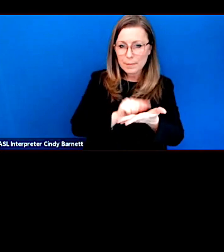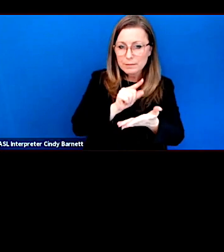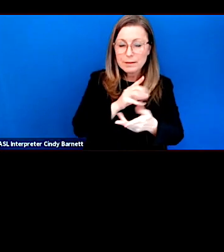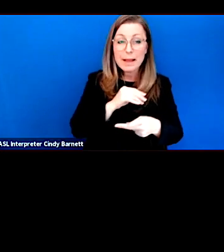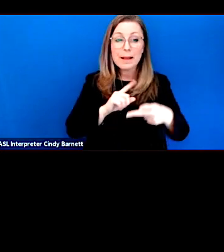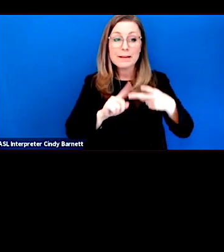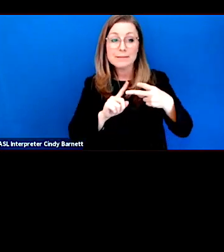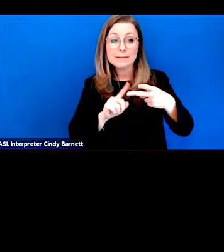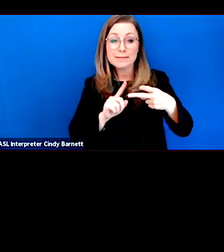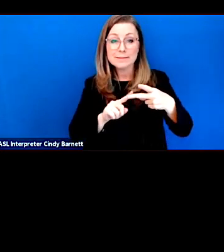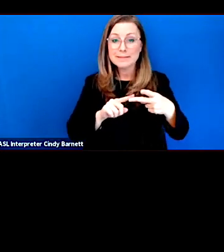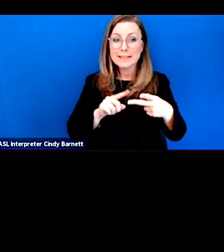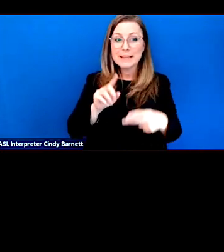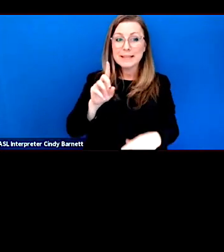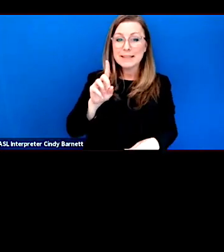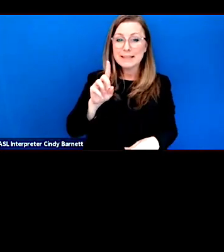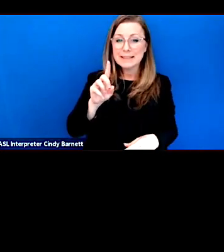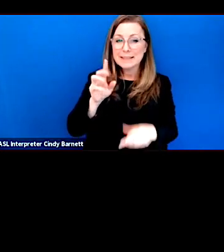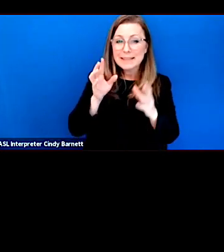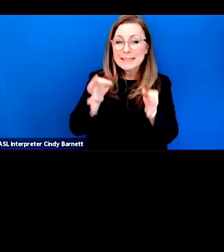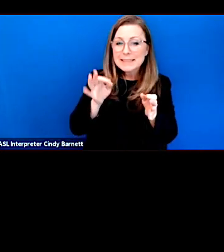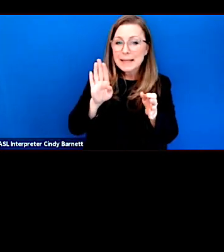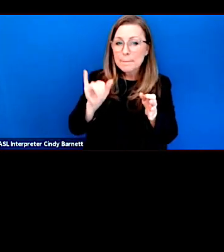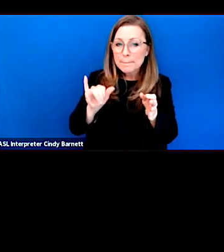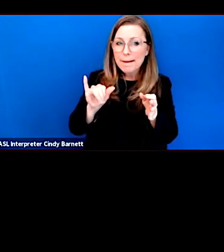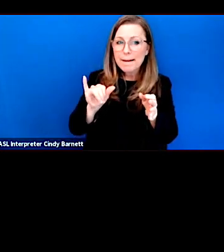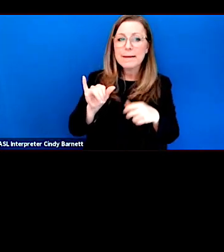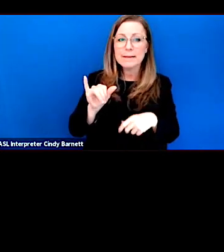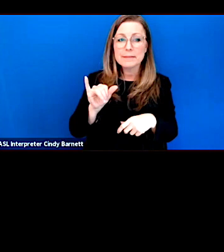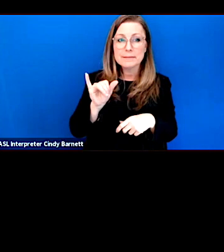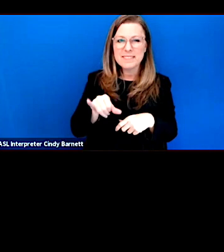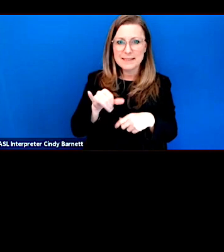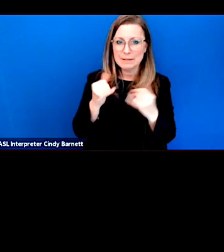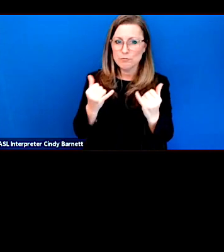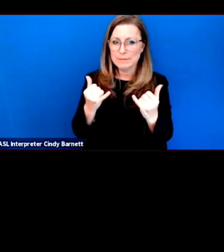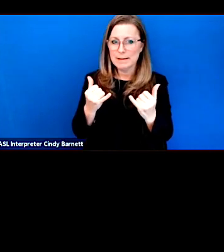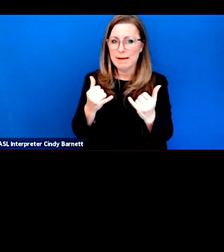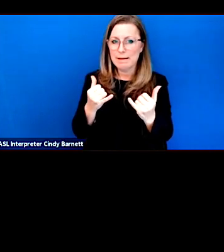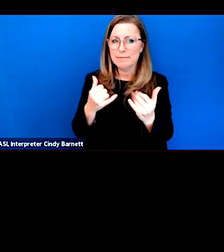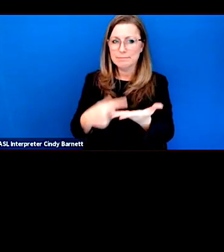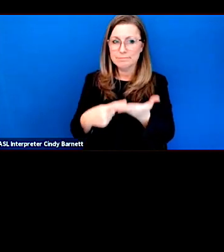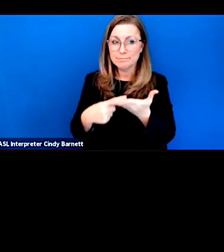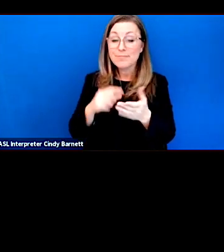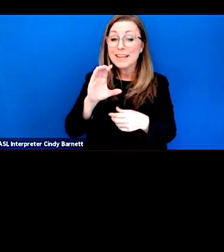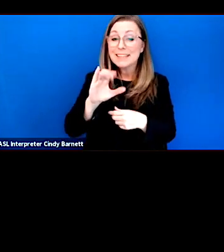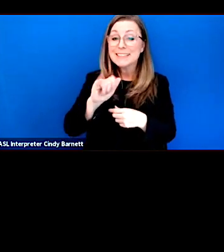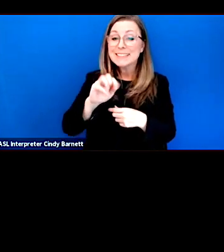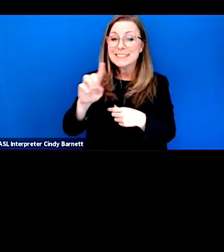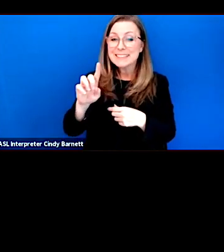we're talking about today. And here, since its publication in 2012, Alonso has been cited by 6